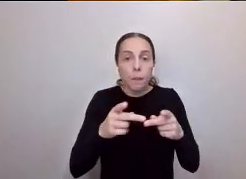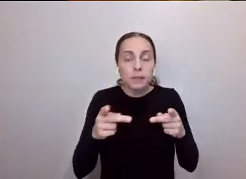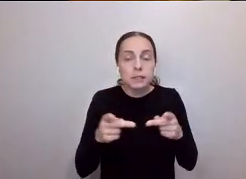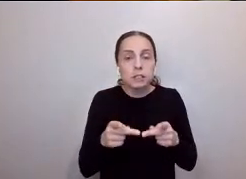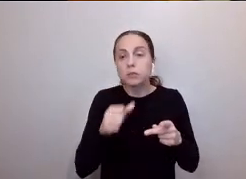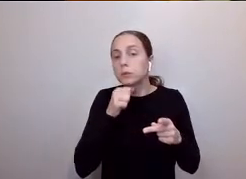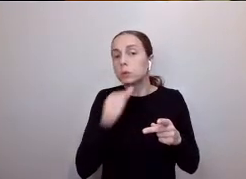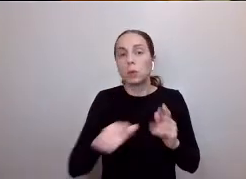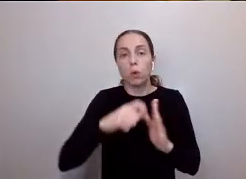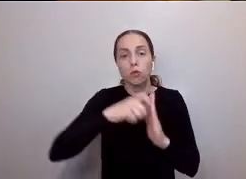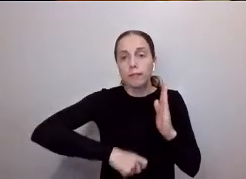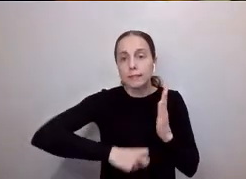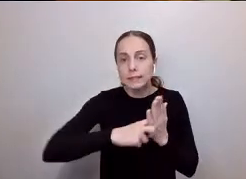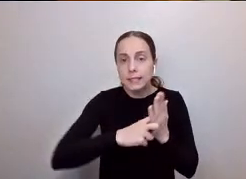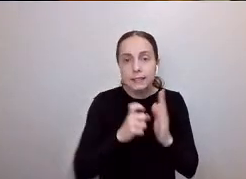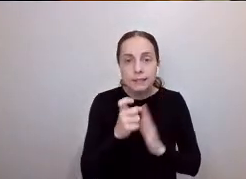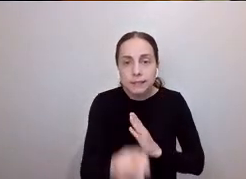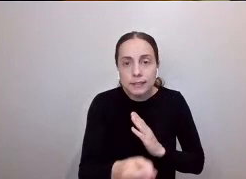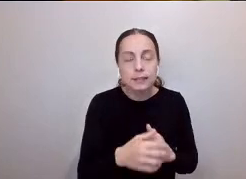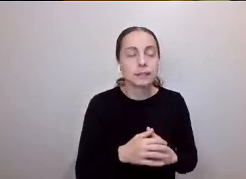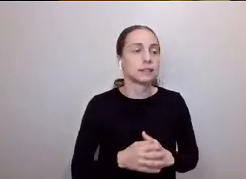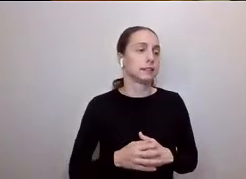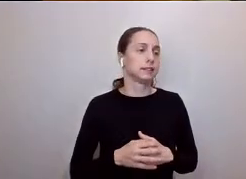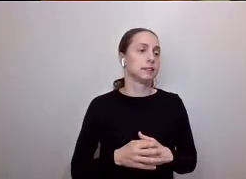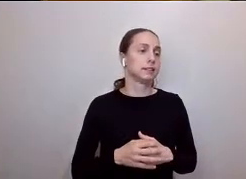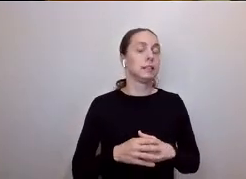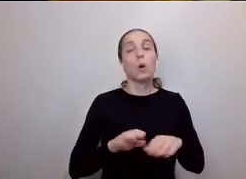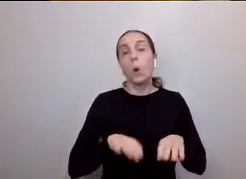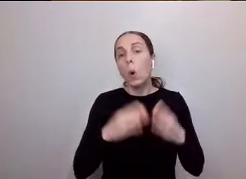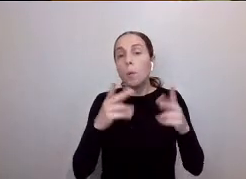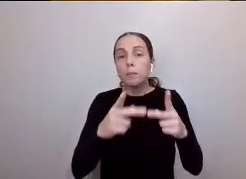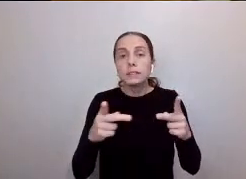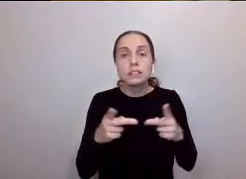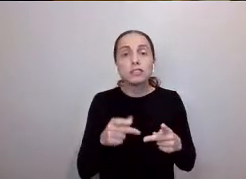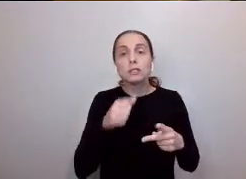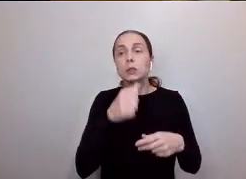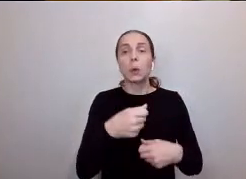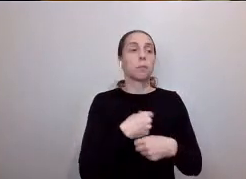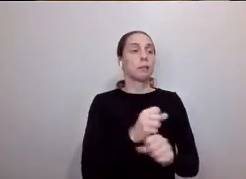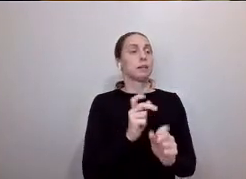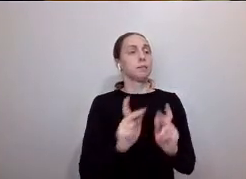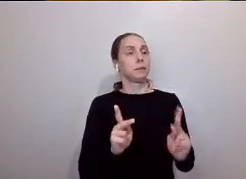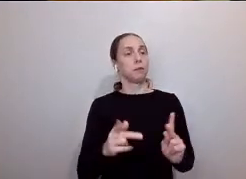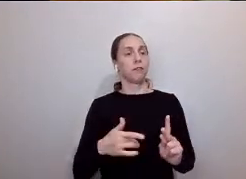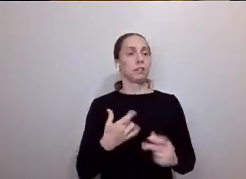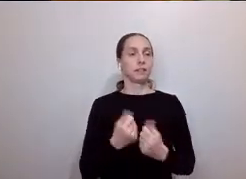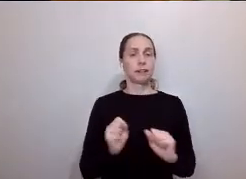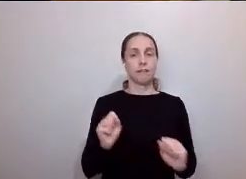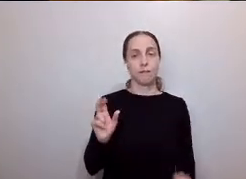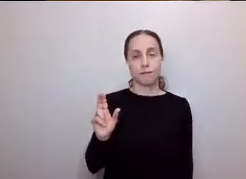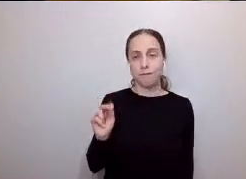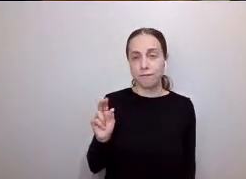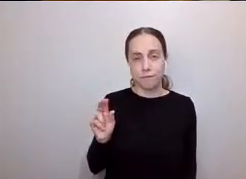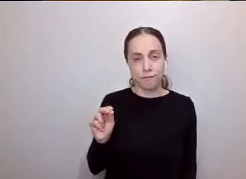They do not create a sense of safety. And so I think it's very important that we start to get to a better practice about representing reality